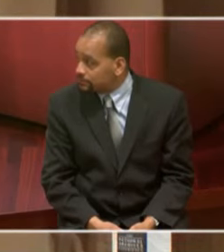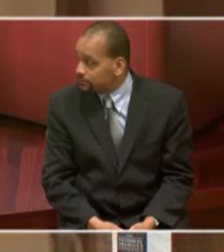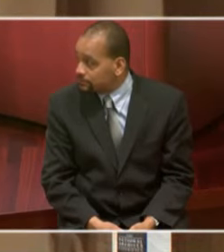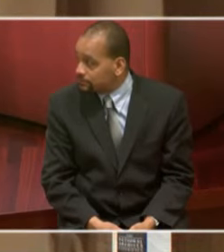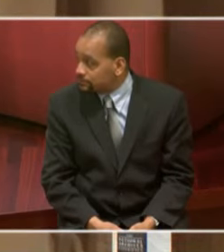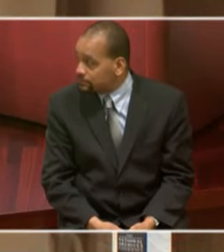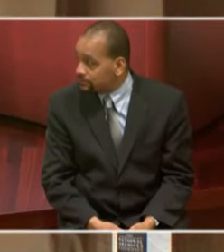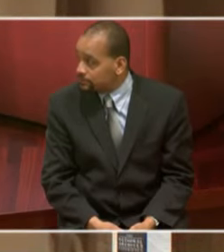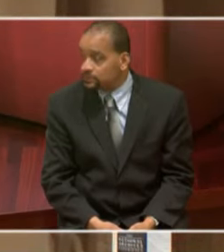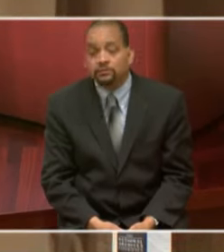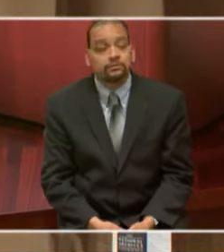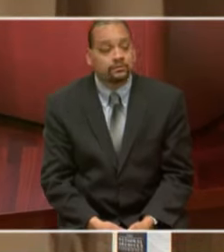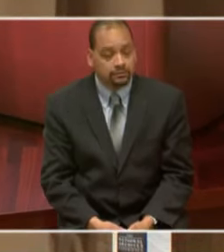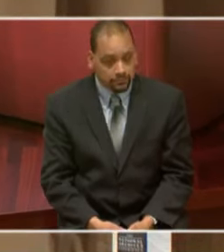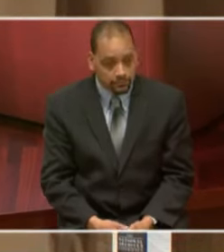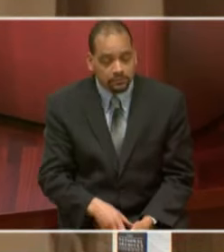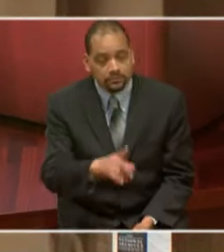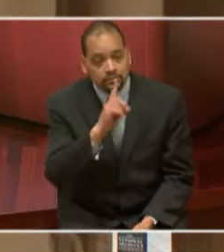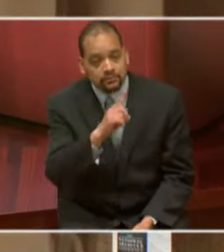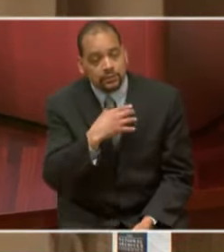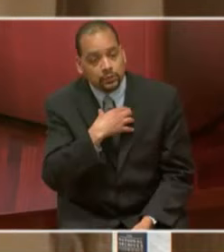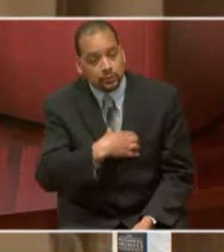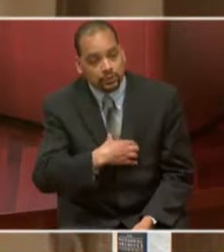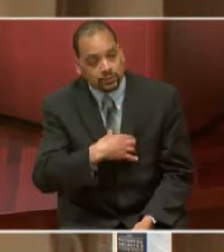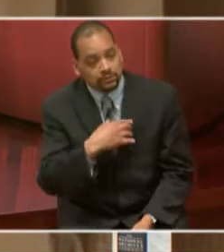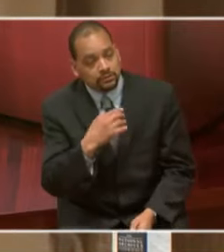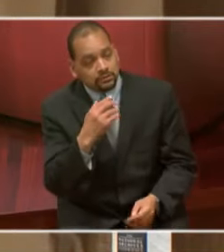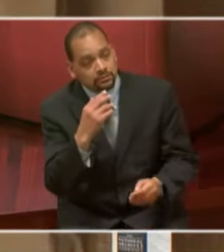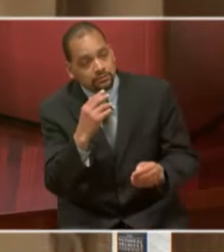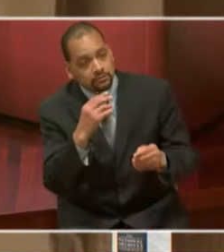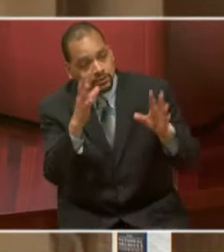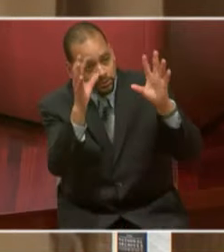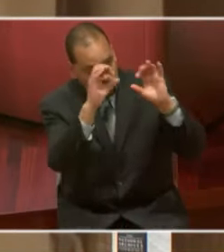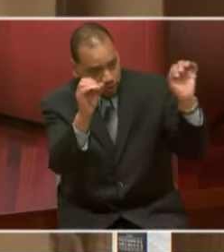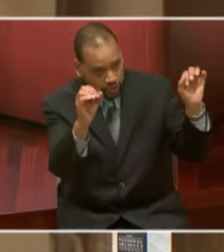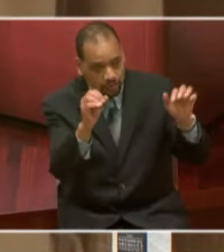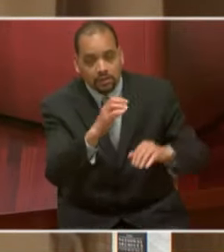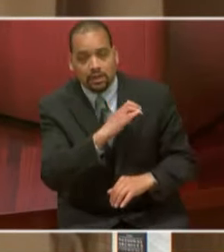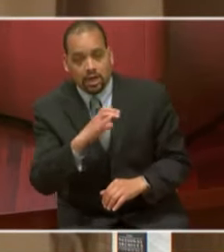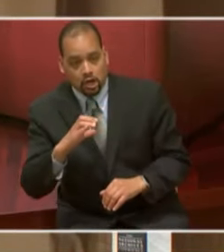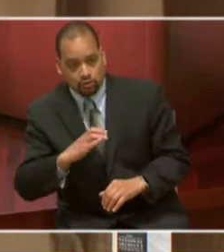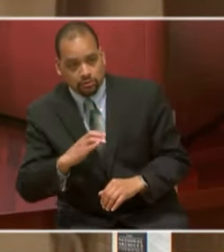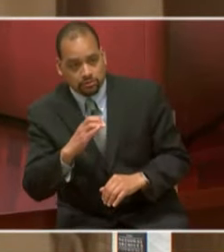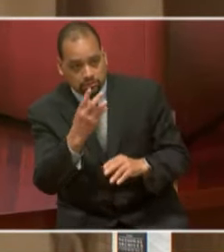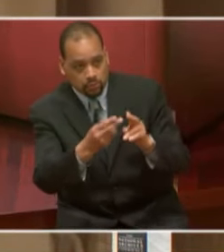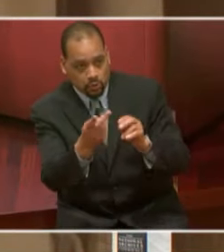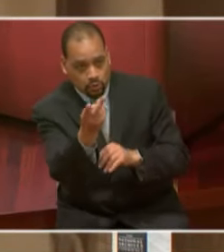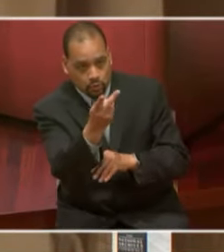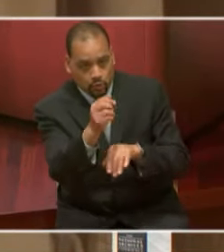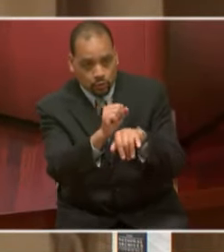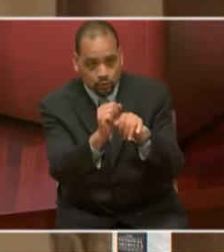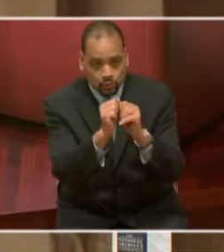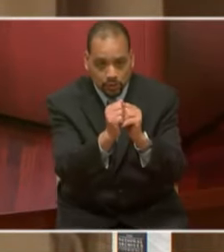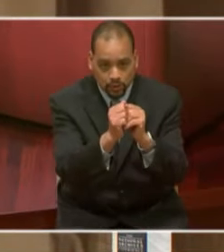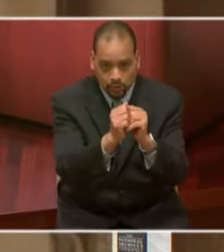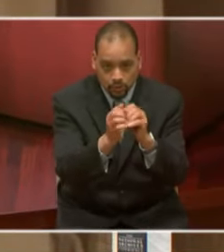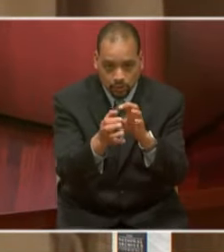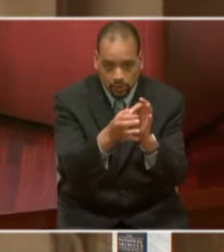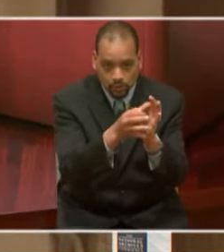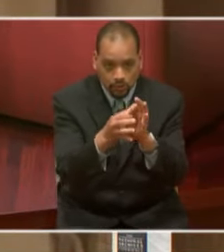Drone warfare. Well, let me tell you. Yeah. As a member of Congress, I don't vote for